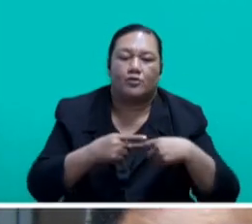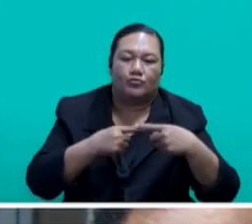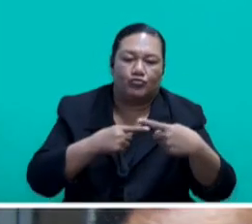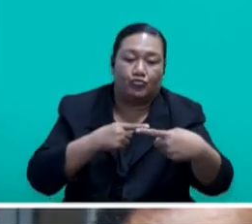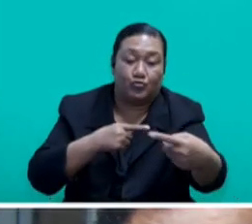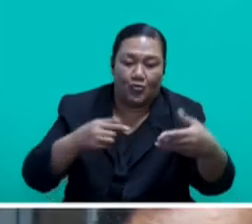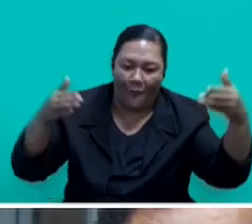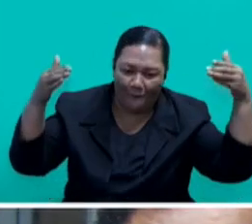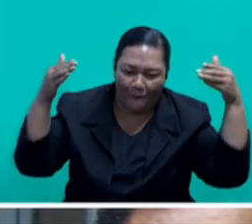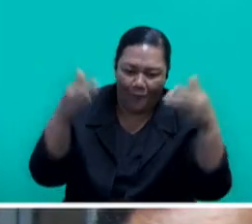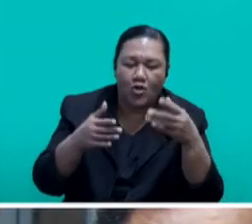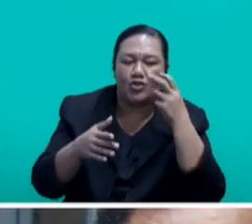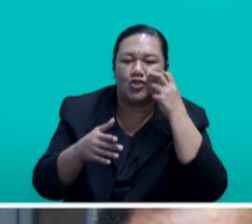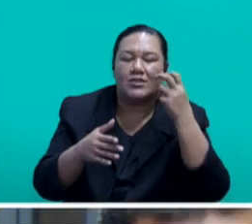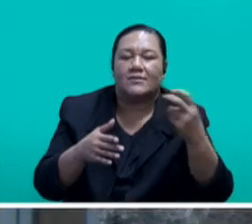development in Vanuatu.